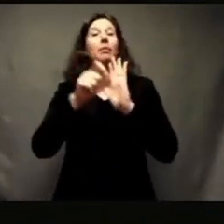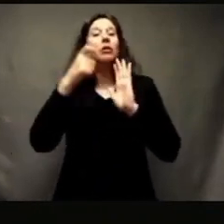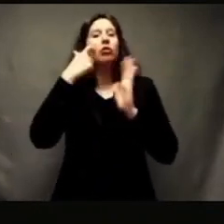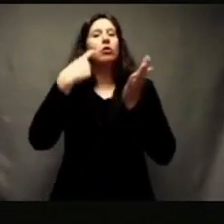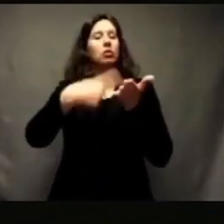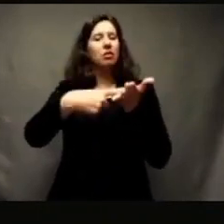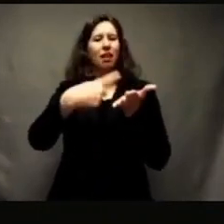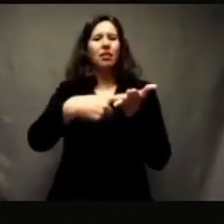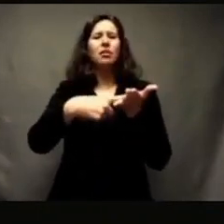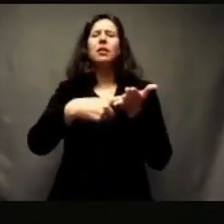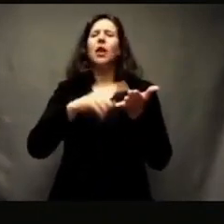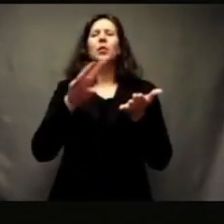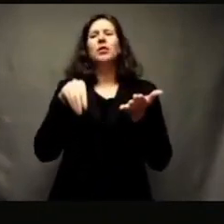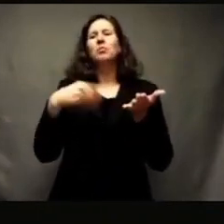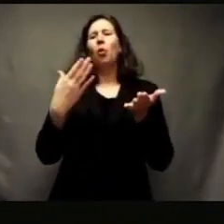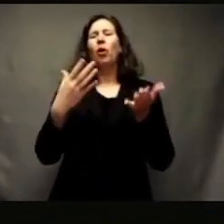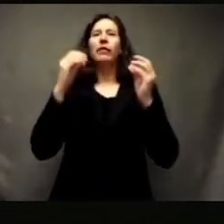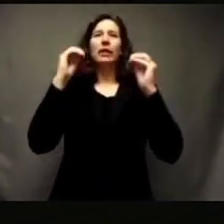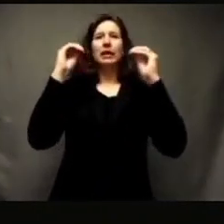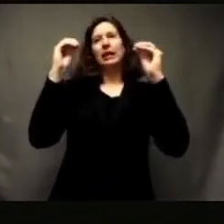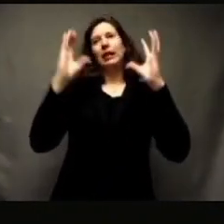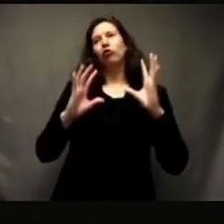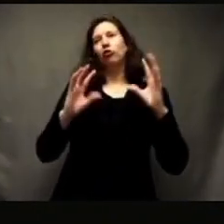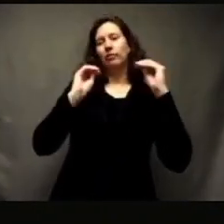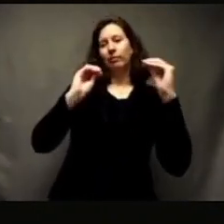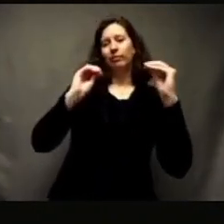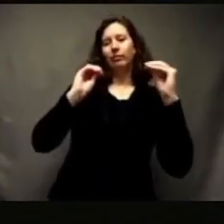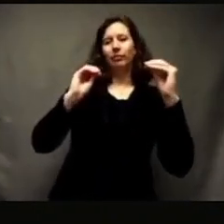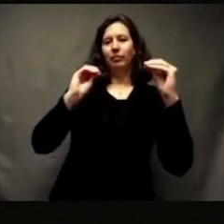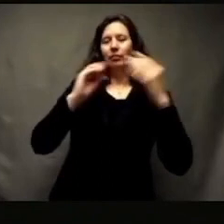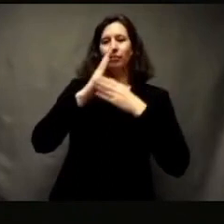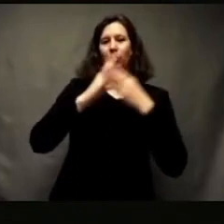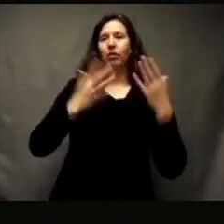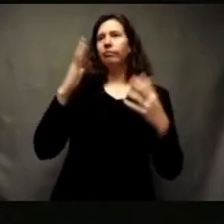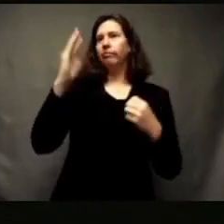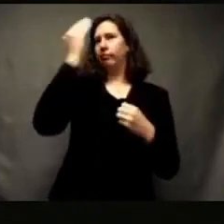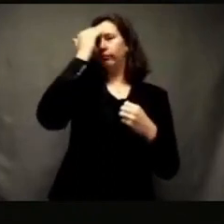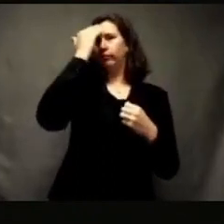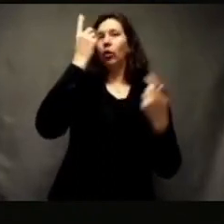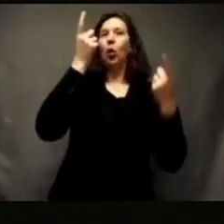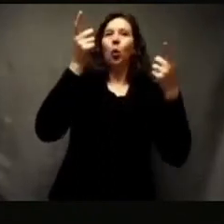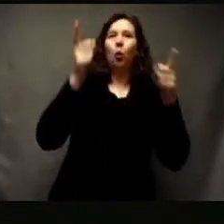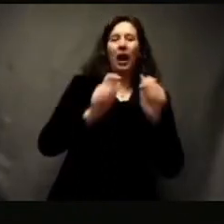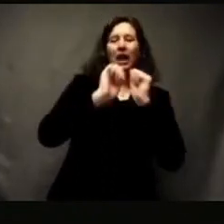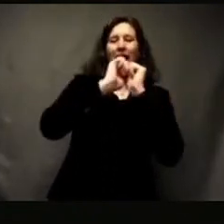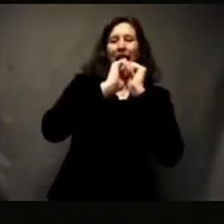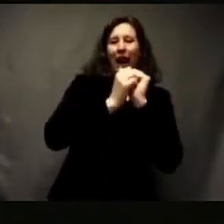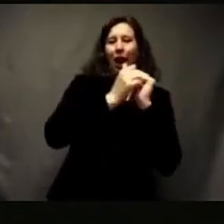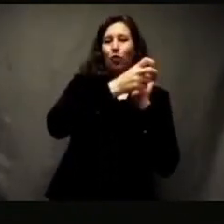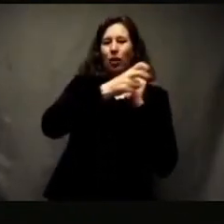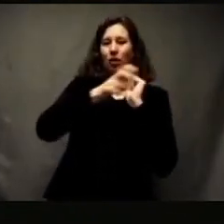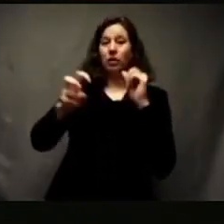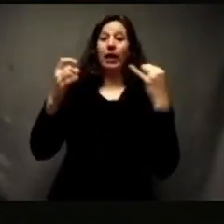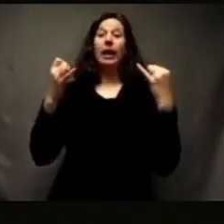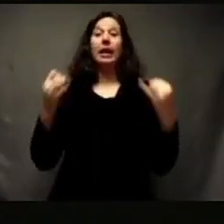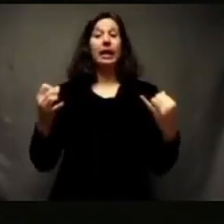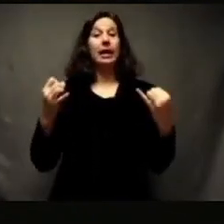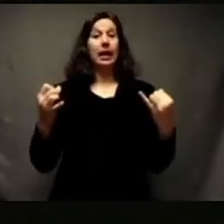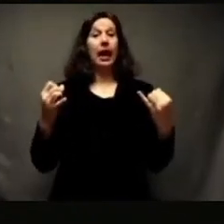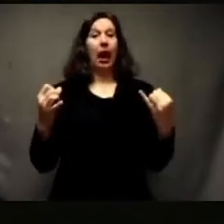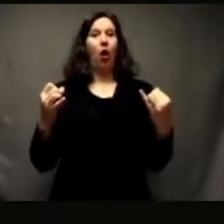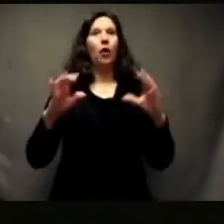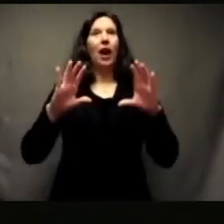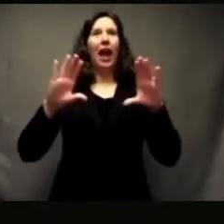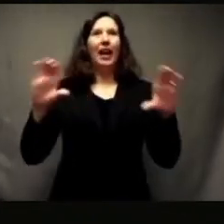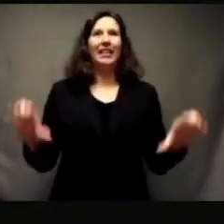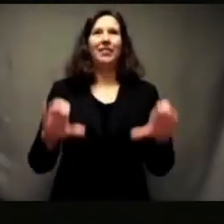of giving, that was more of the teacher instructions part of it, of knowing when and how to transition. And now here's actually an activity